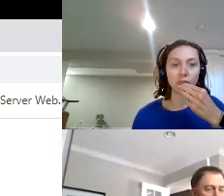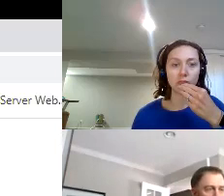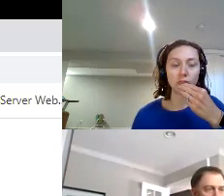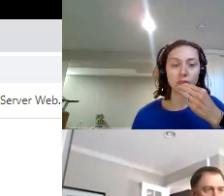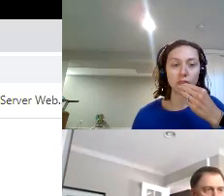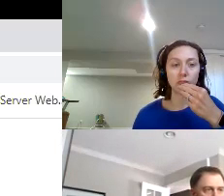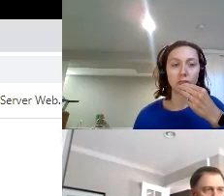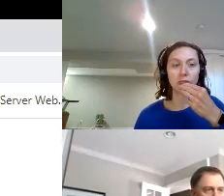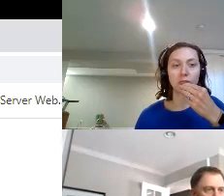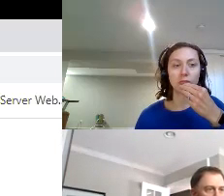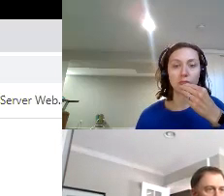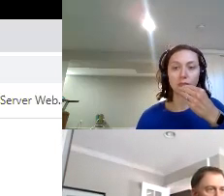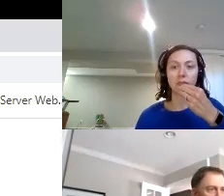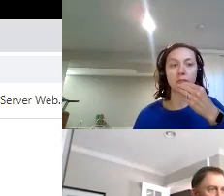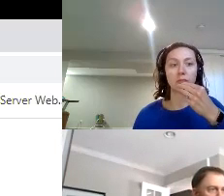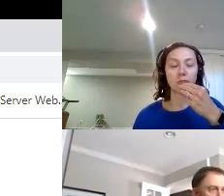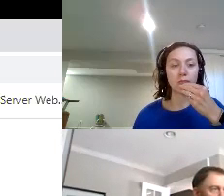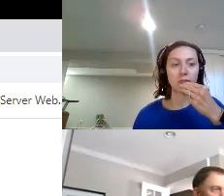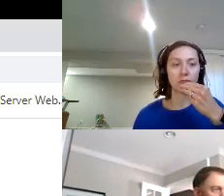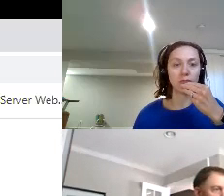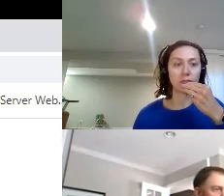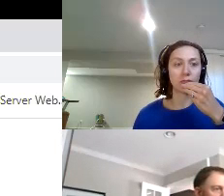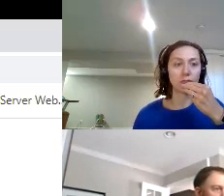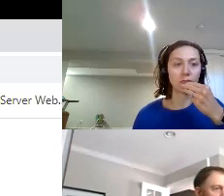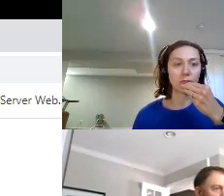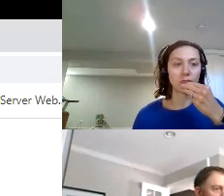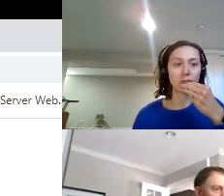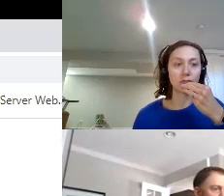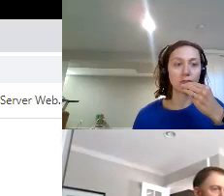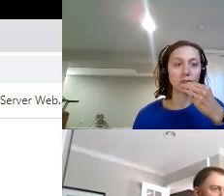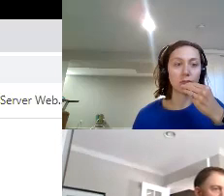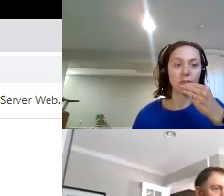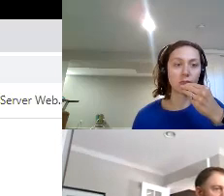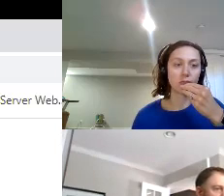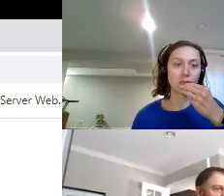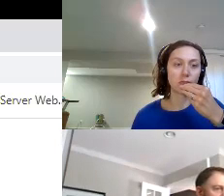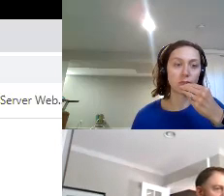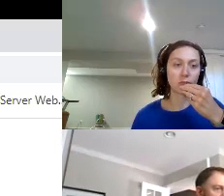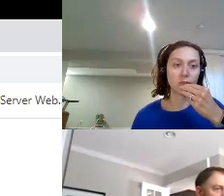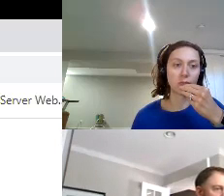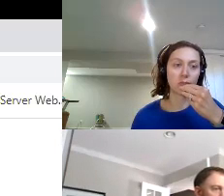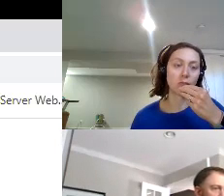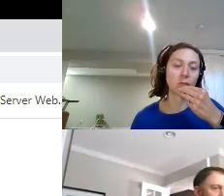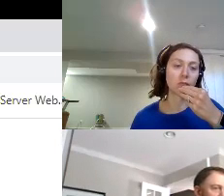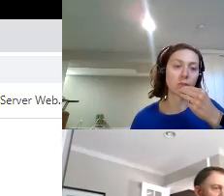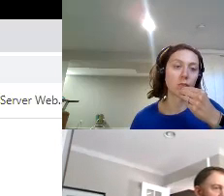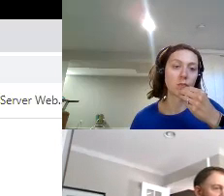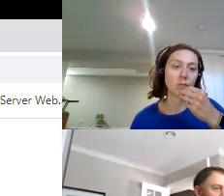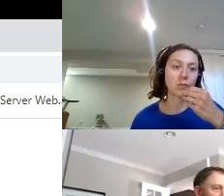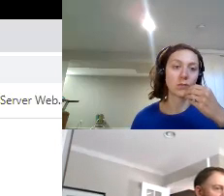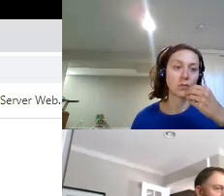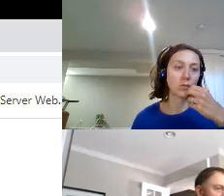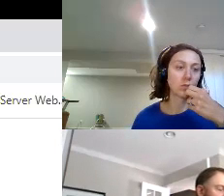dashboard. I think our opportunities are pretty apparent. So it's a centralized host or repository